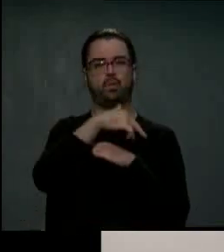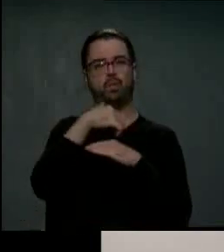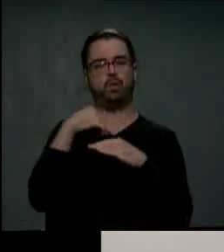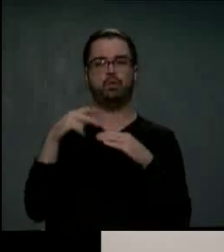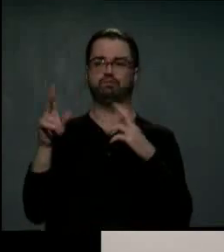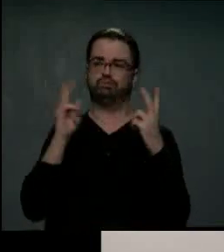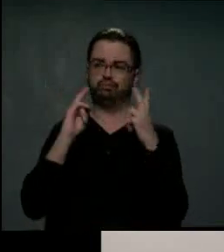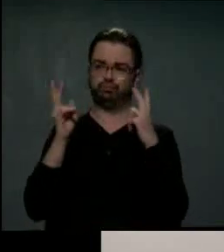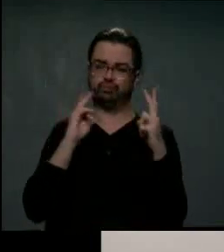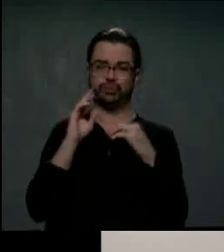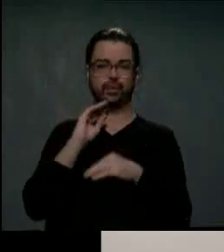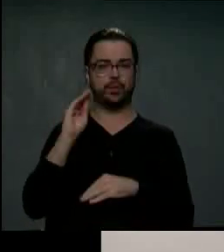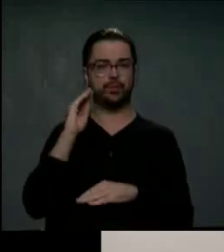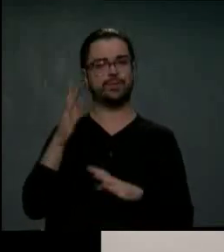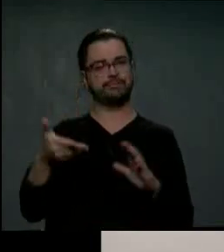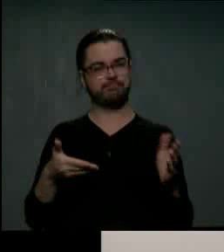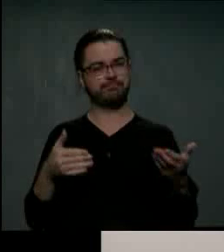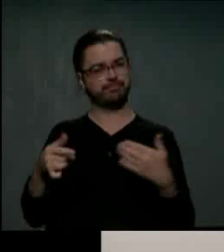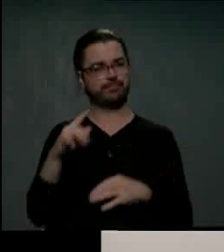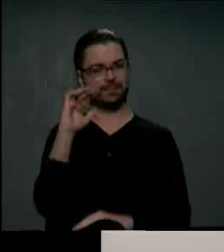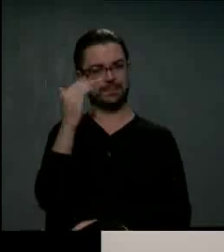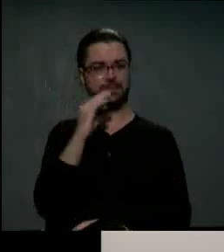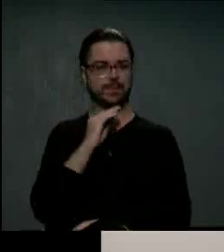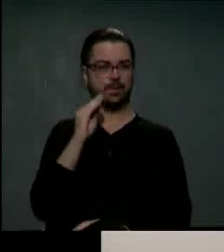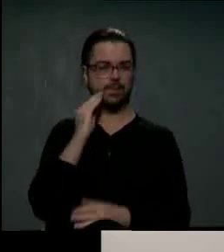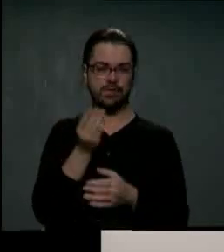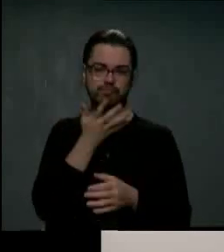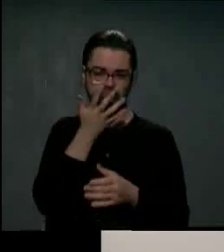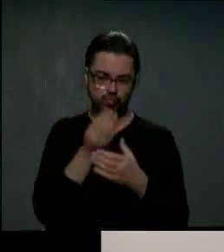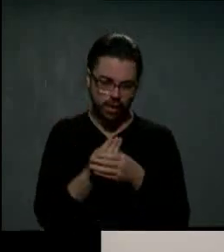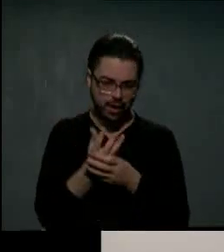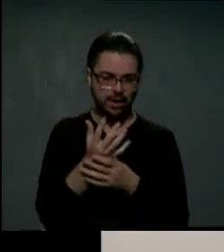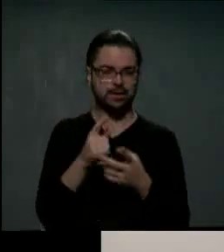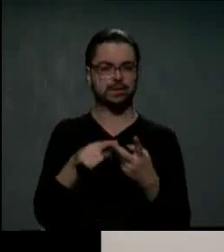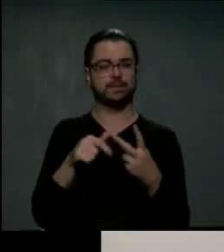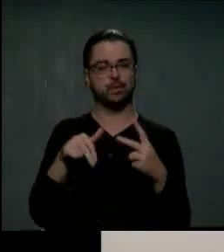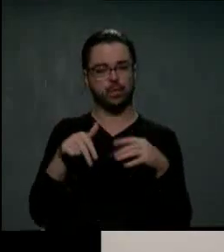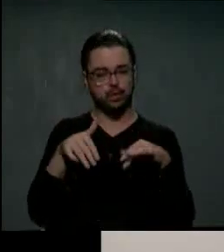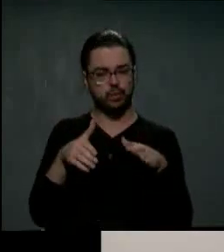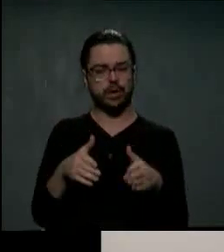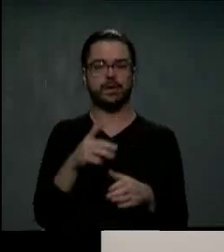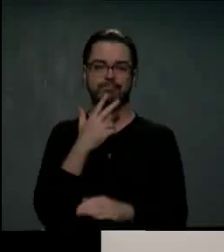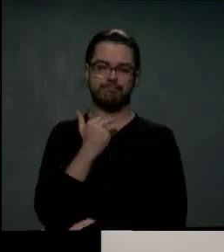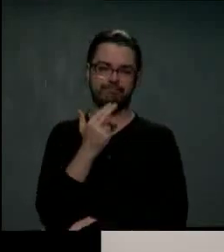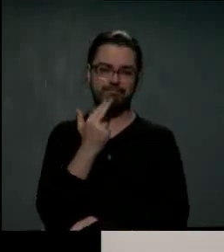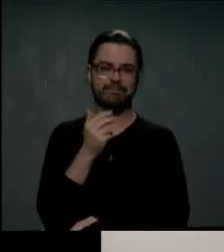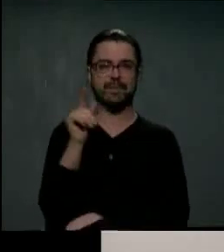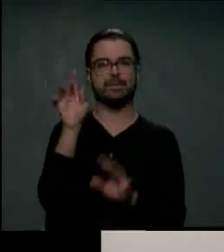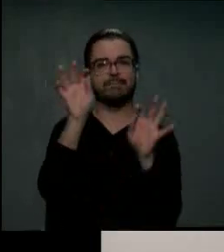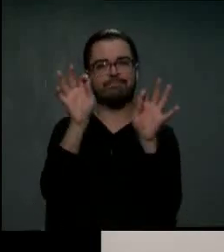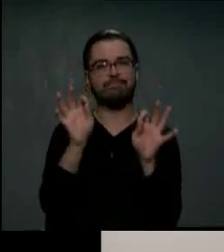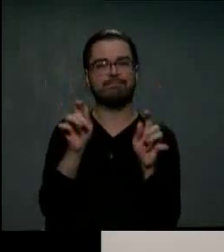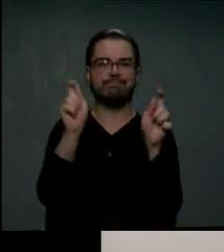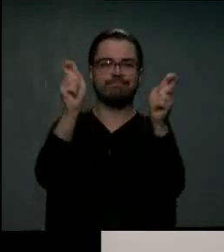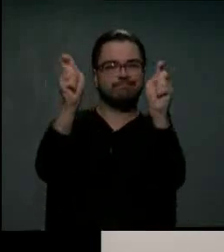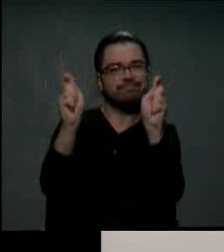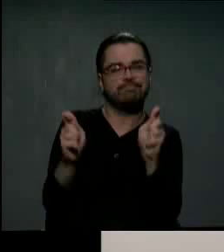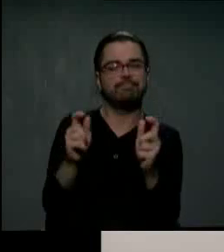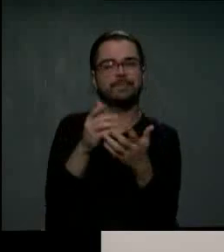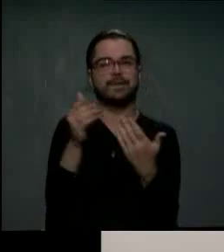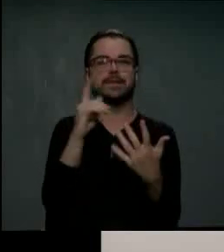They're inviting homes. They look like homes. There's grass. There's a walkway. They're quaint. There's little tweaks that make them personal. You